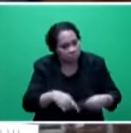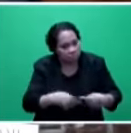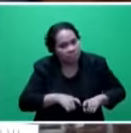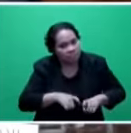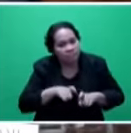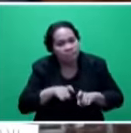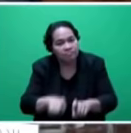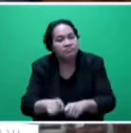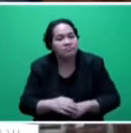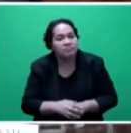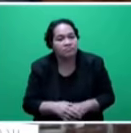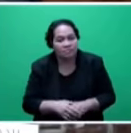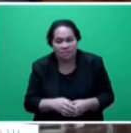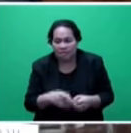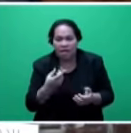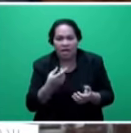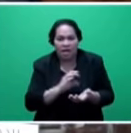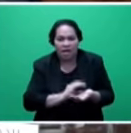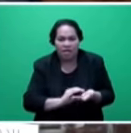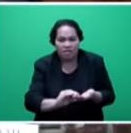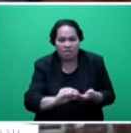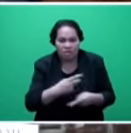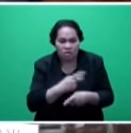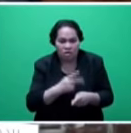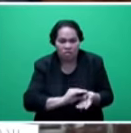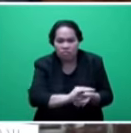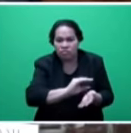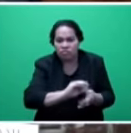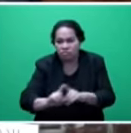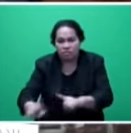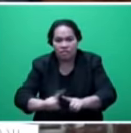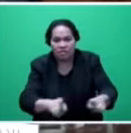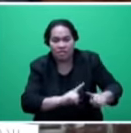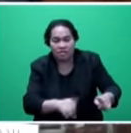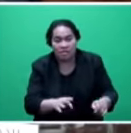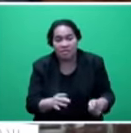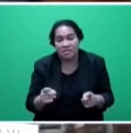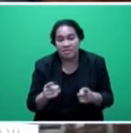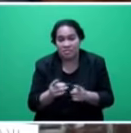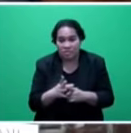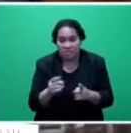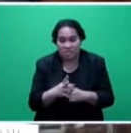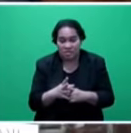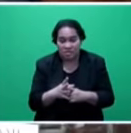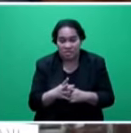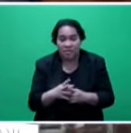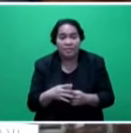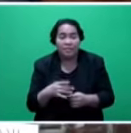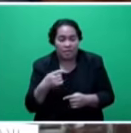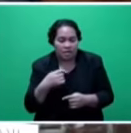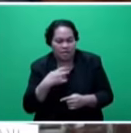Areas of possible reduction are diverted to other priority sectors of the economy, Mr. Speaker, sir. Some of the specific allocations that I feel